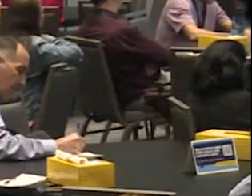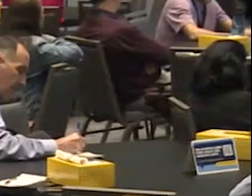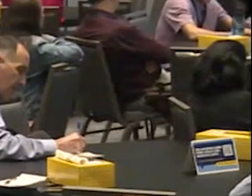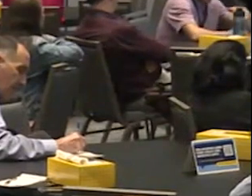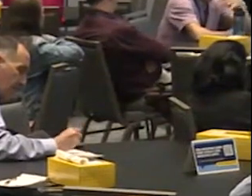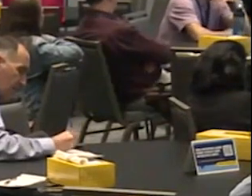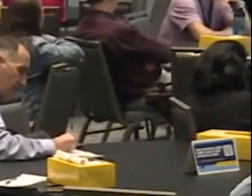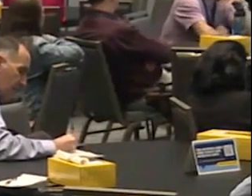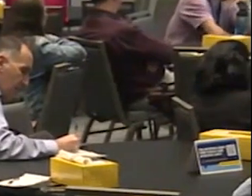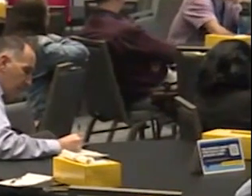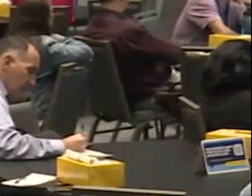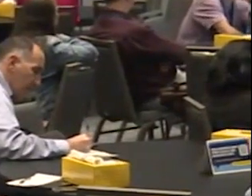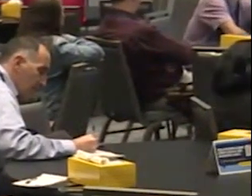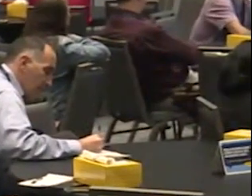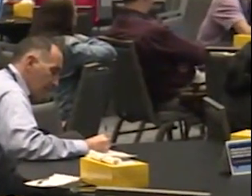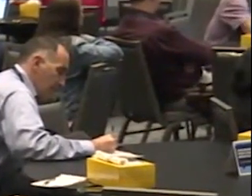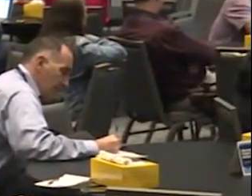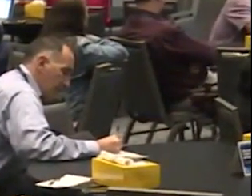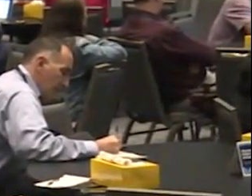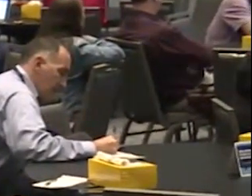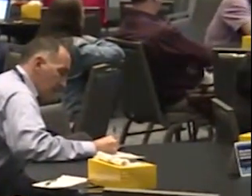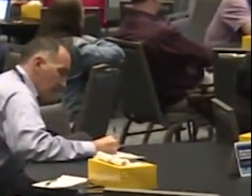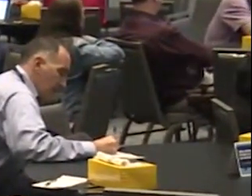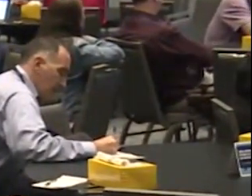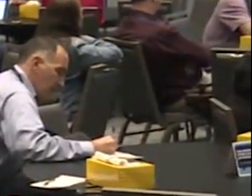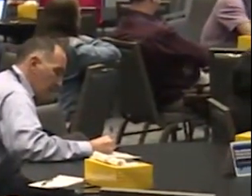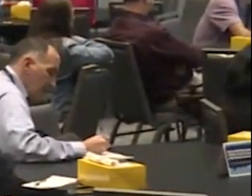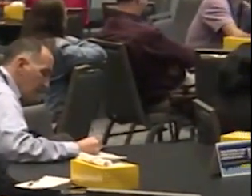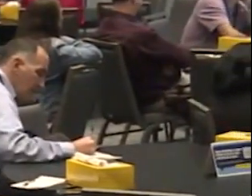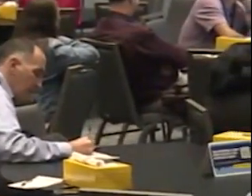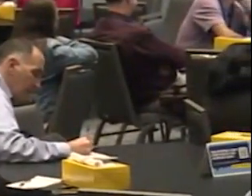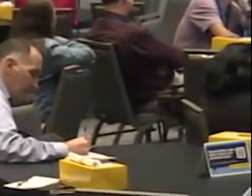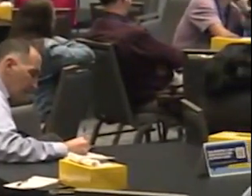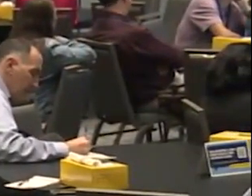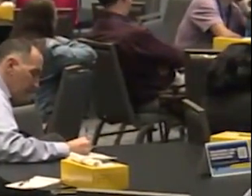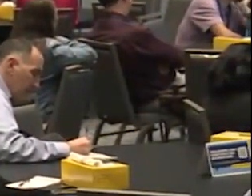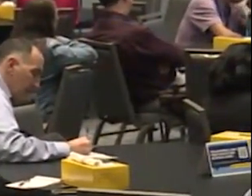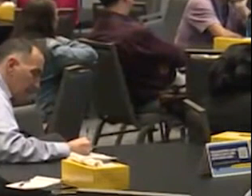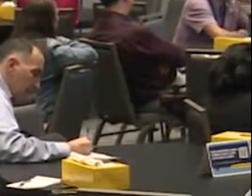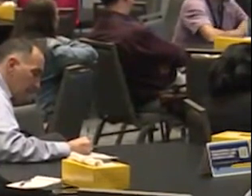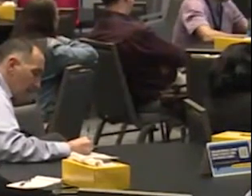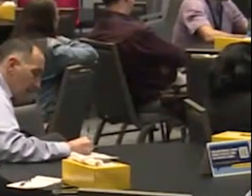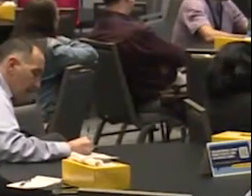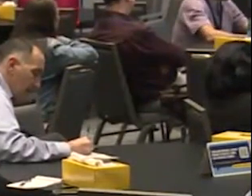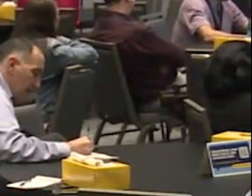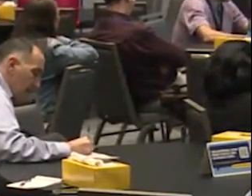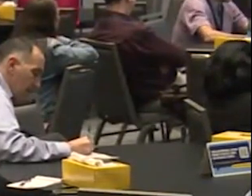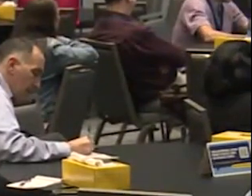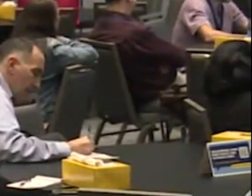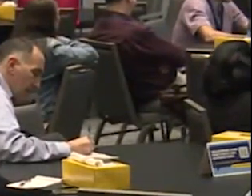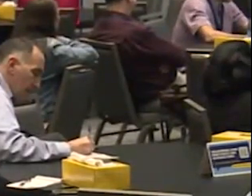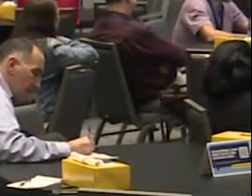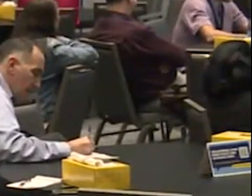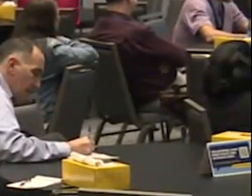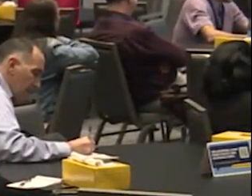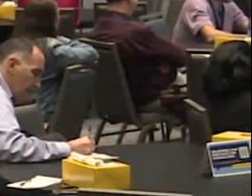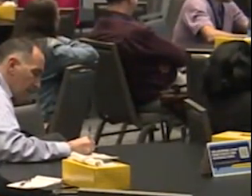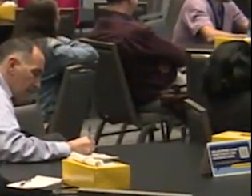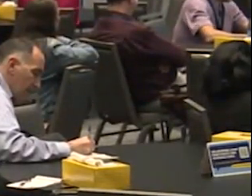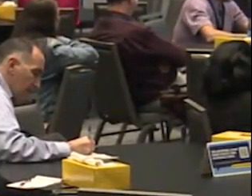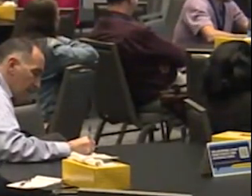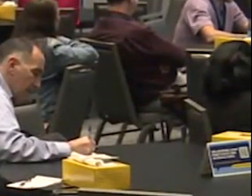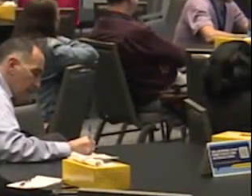time. So you don't have the time to be a good listener, to be empathic, to be non-judgmental. And you know what the other factor is that